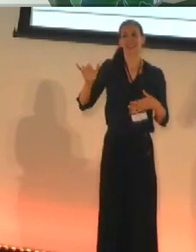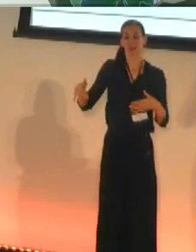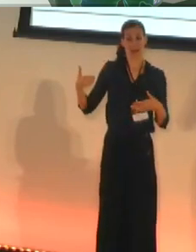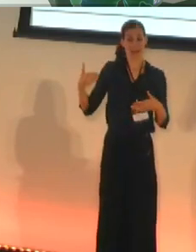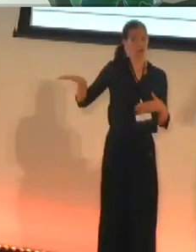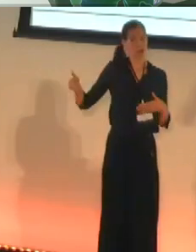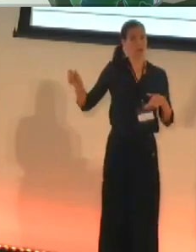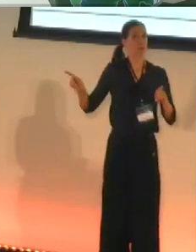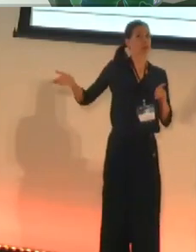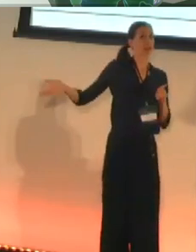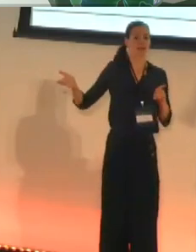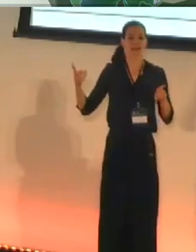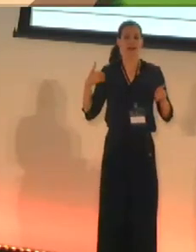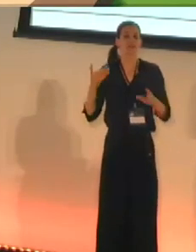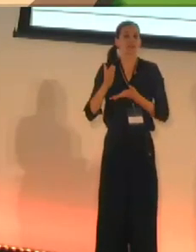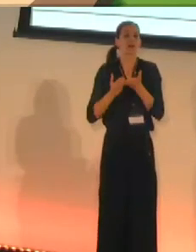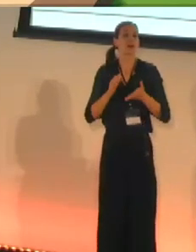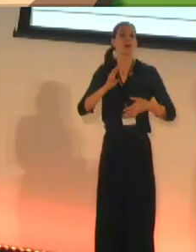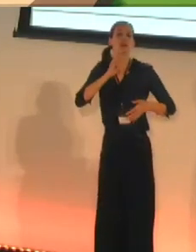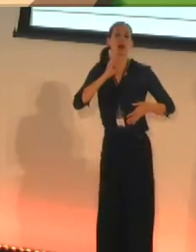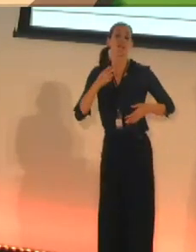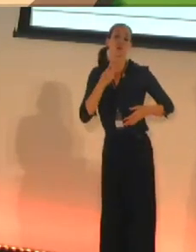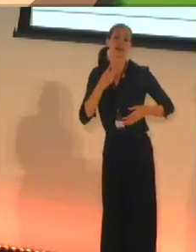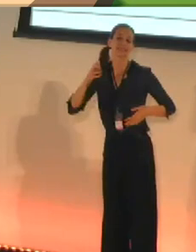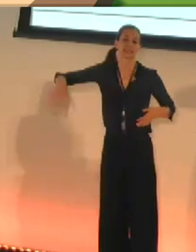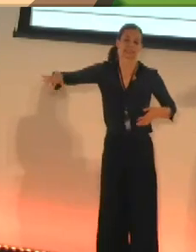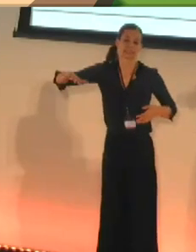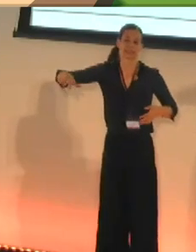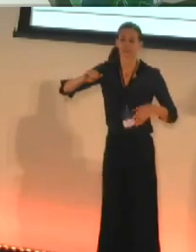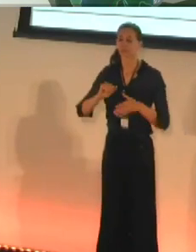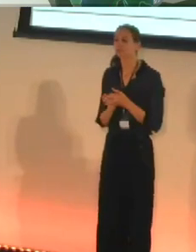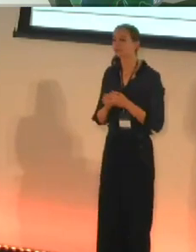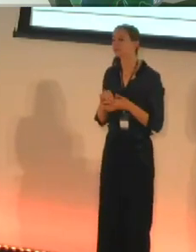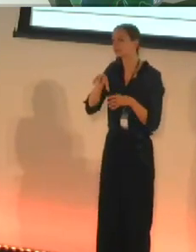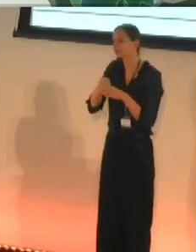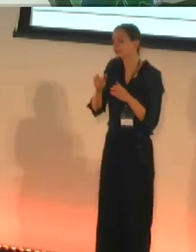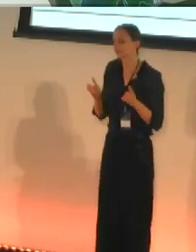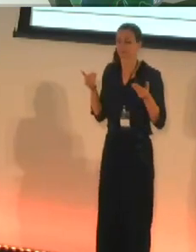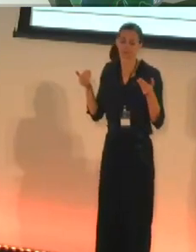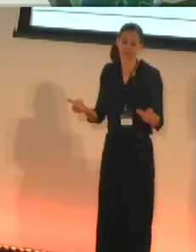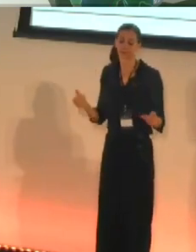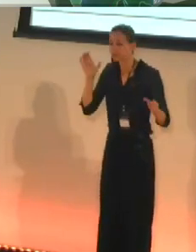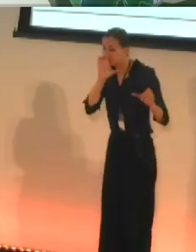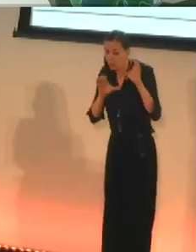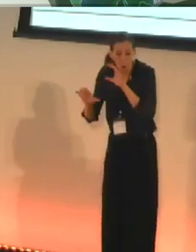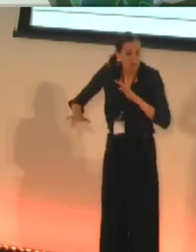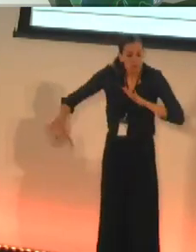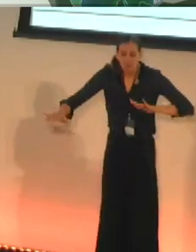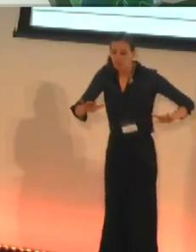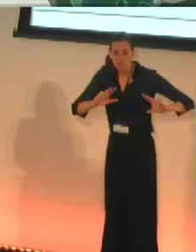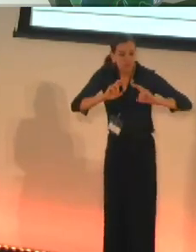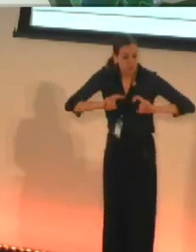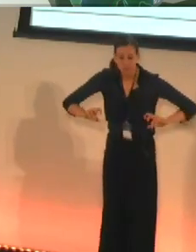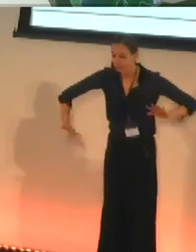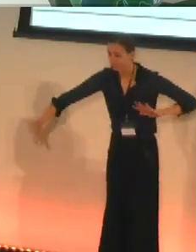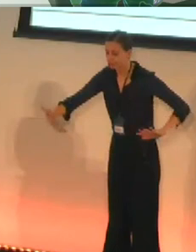and voices in the scene. Now, our participants would explore this park however much they felt, getting used to the layout, getting used to the key